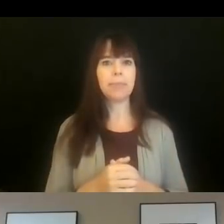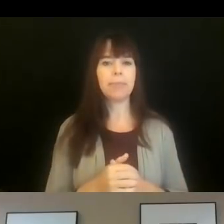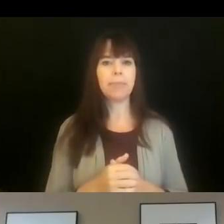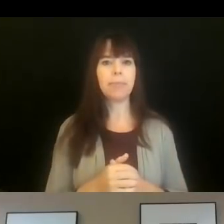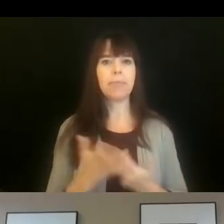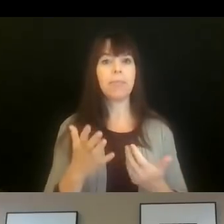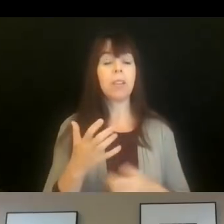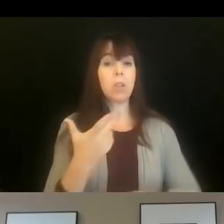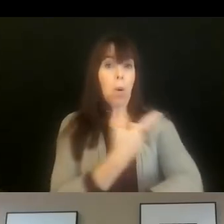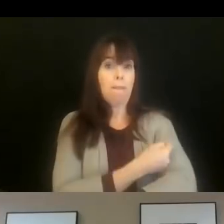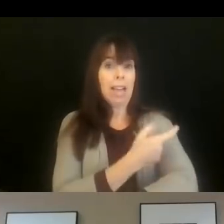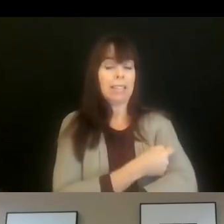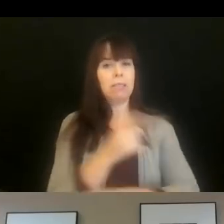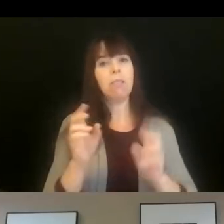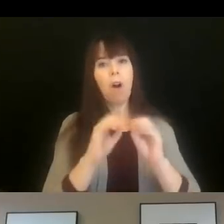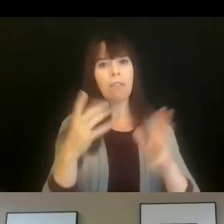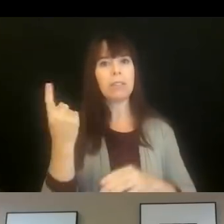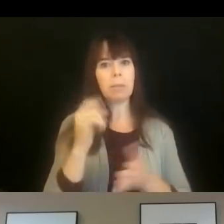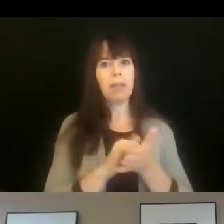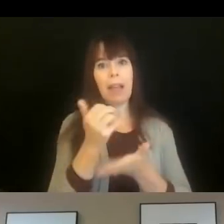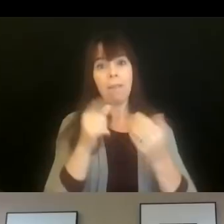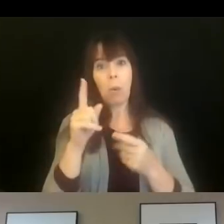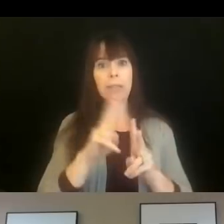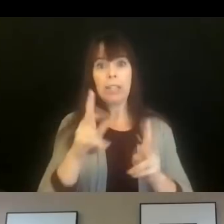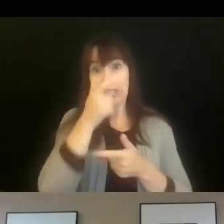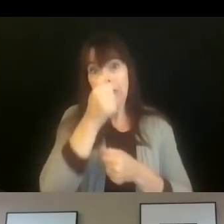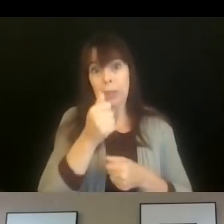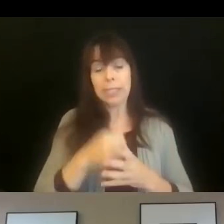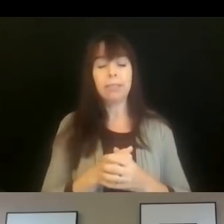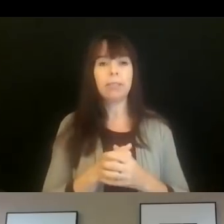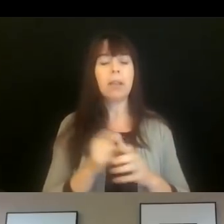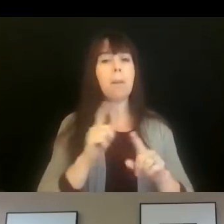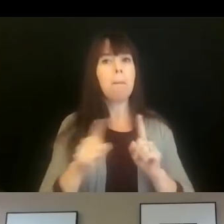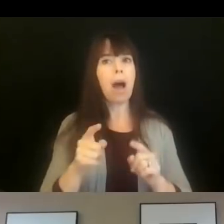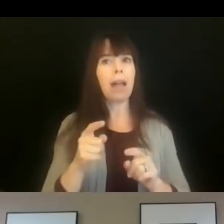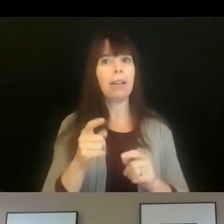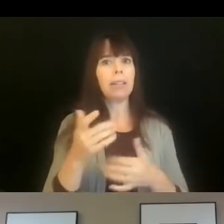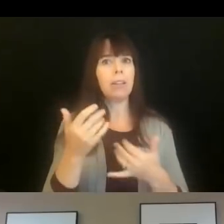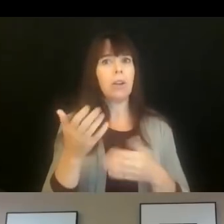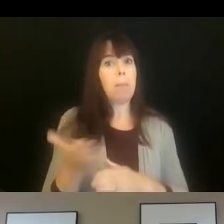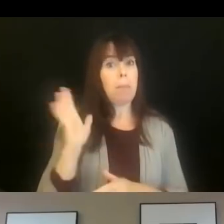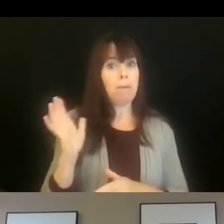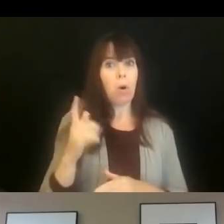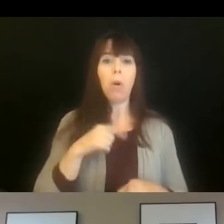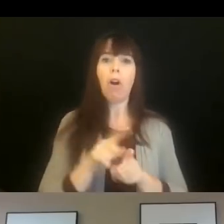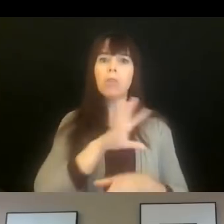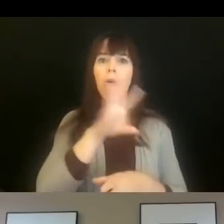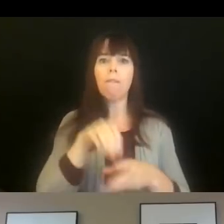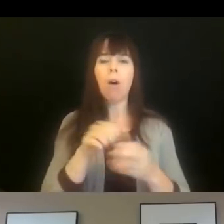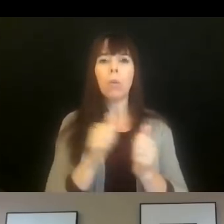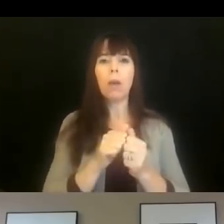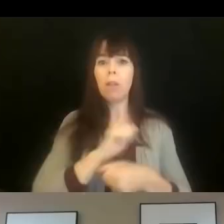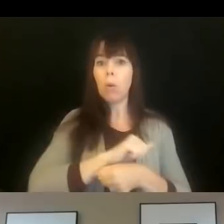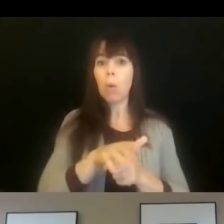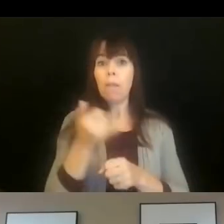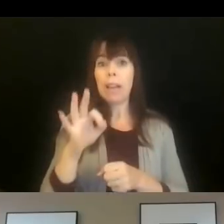So vaccine is obviously something that everyone is very interested in, but early on, we were also involved in